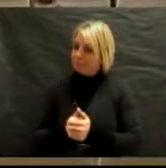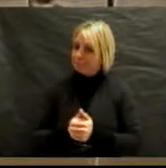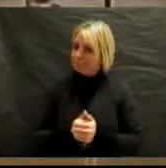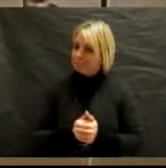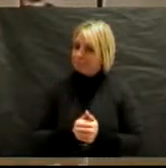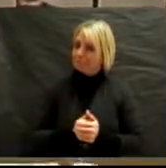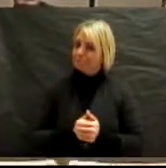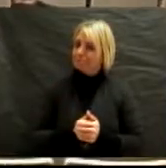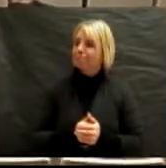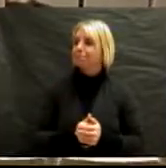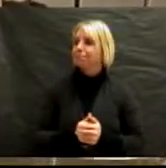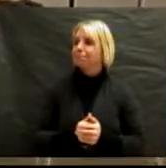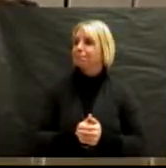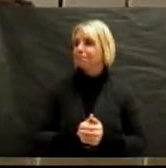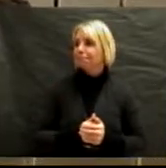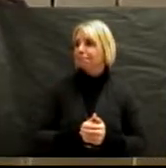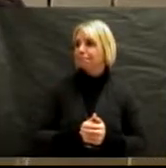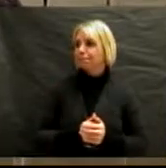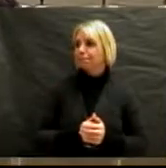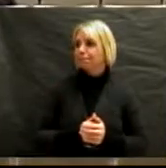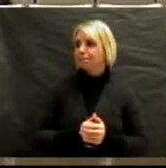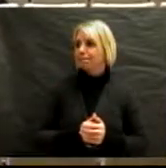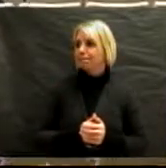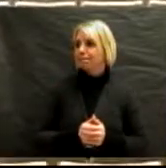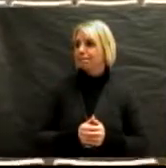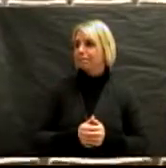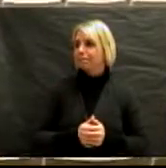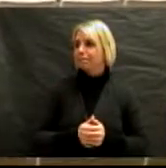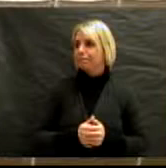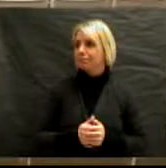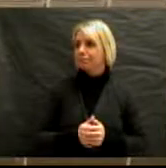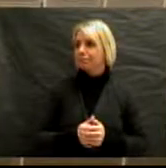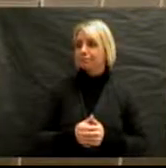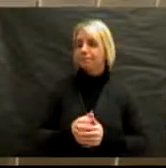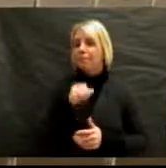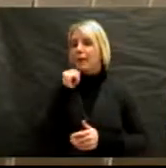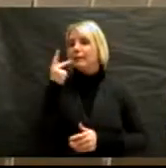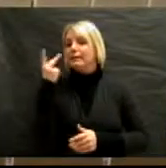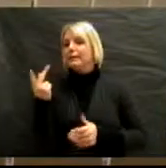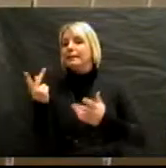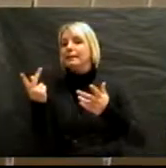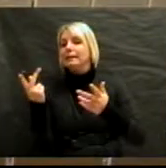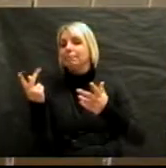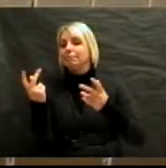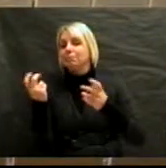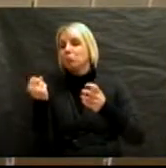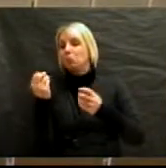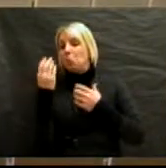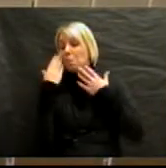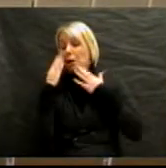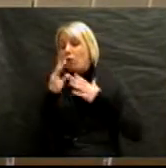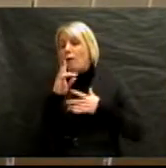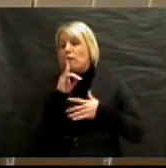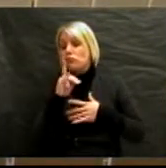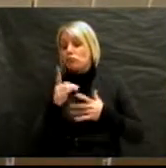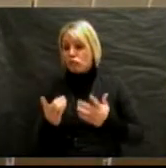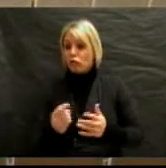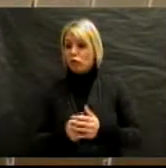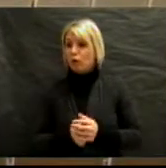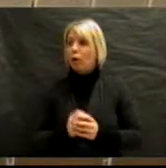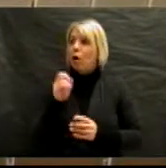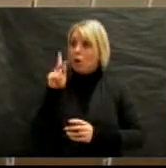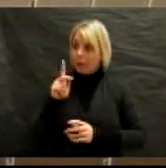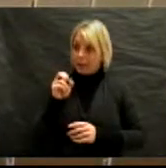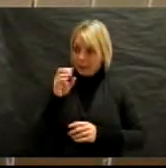I didn't see it in Robert's Rules, I didn't know if it was someplace else. No. Okay. All right, so is there any further discussion